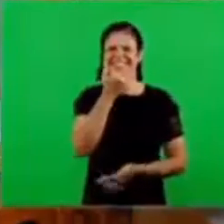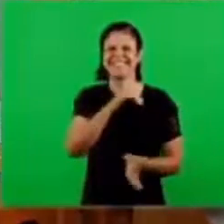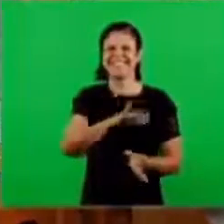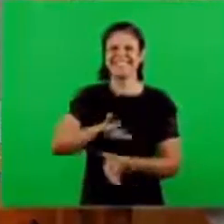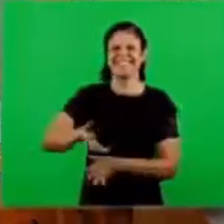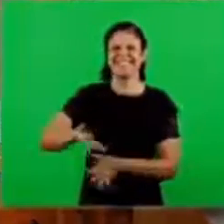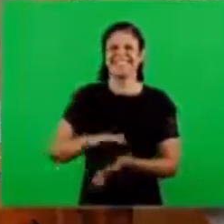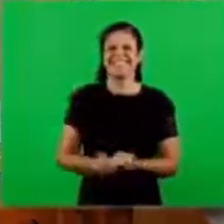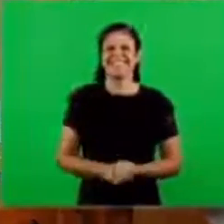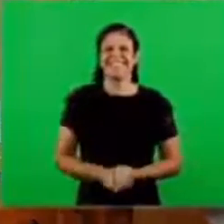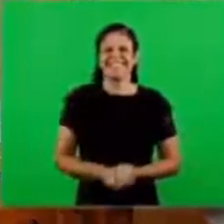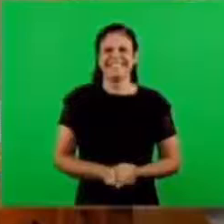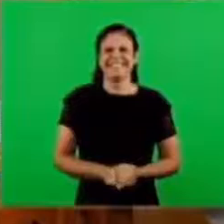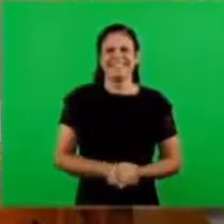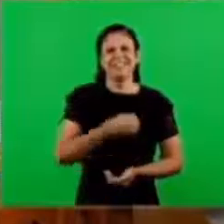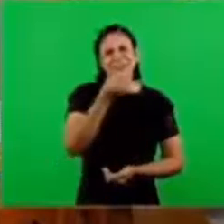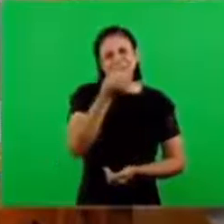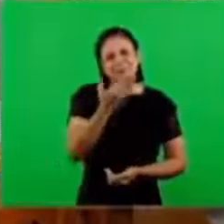conclude.